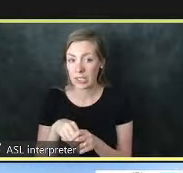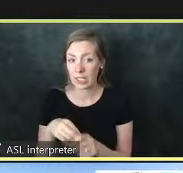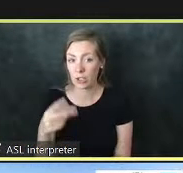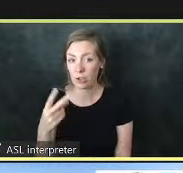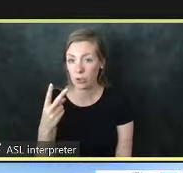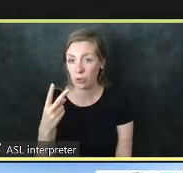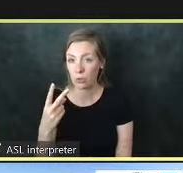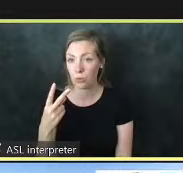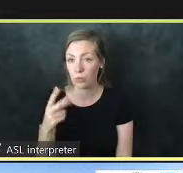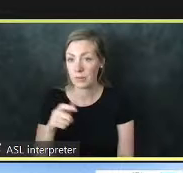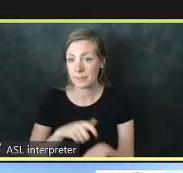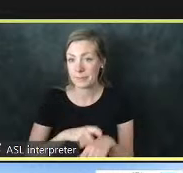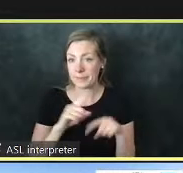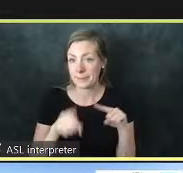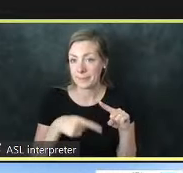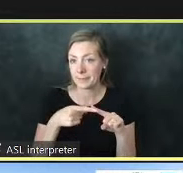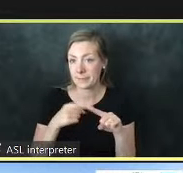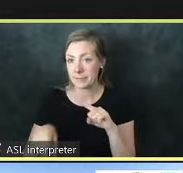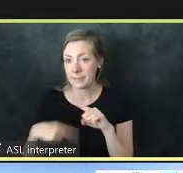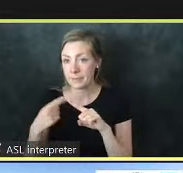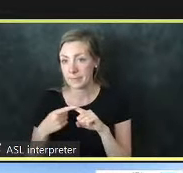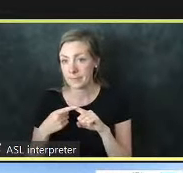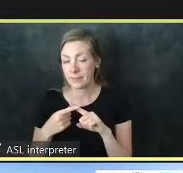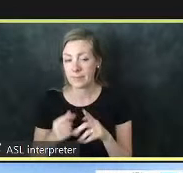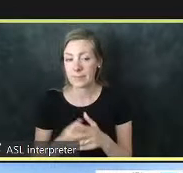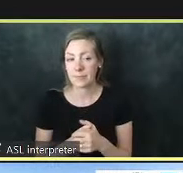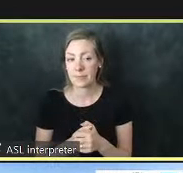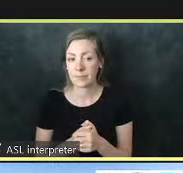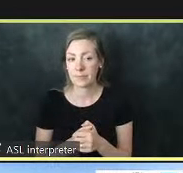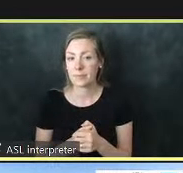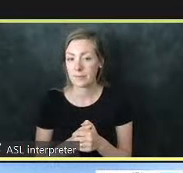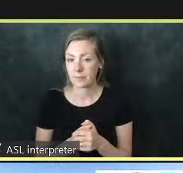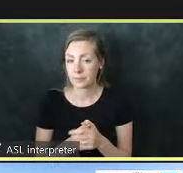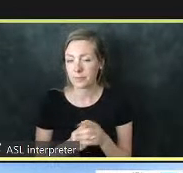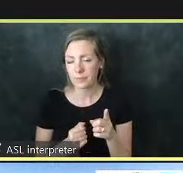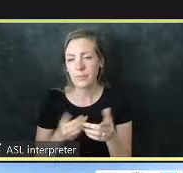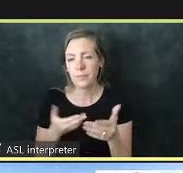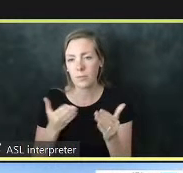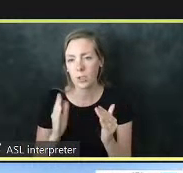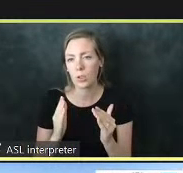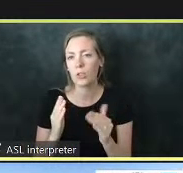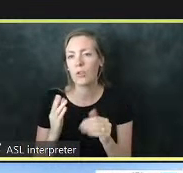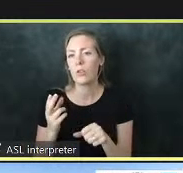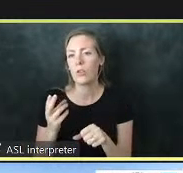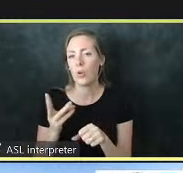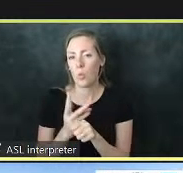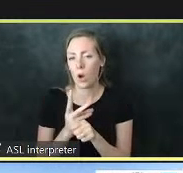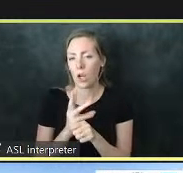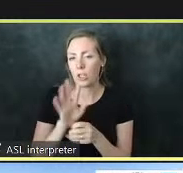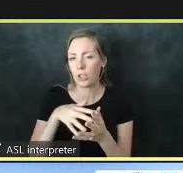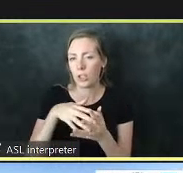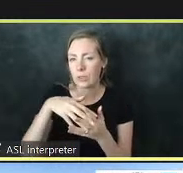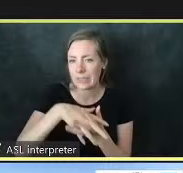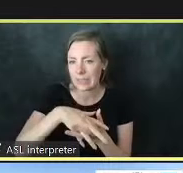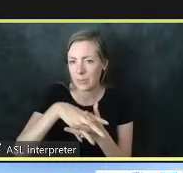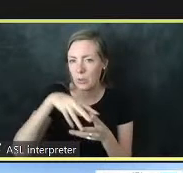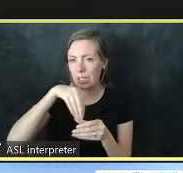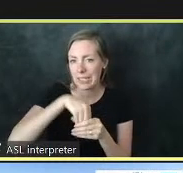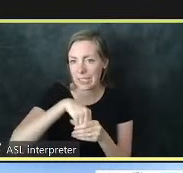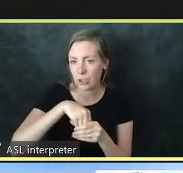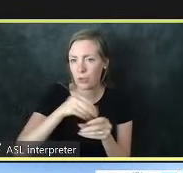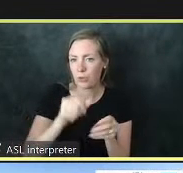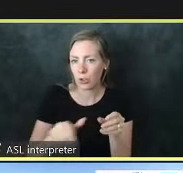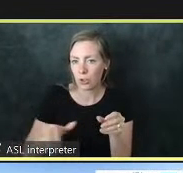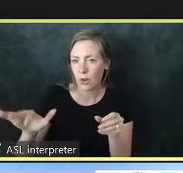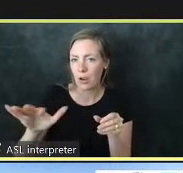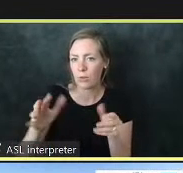se ponga a cycles lavar o a rather regar than sus 1 long zapatos one. por la This mañana will allow o a water mediodía to cuando está penetrate caliente. deeper and encourage Esto healthier no